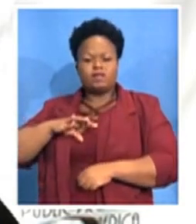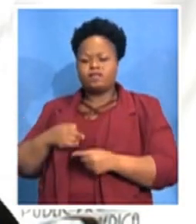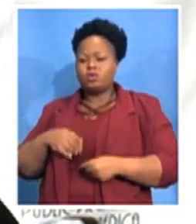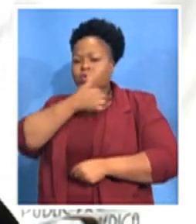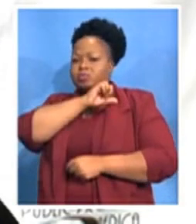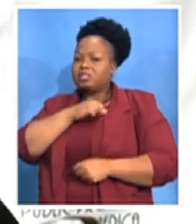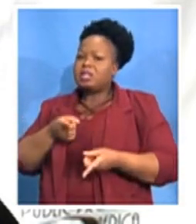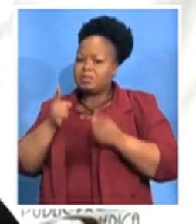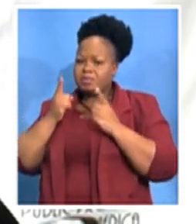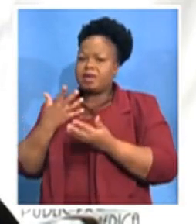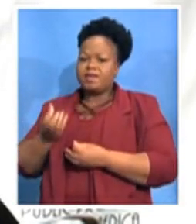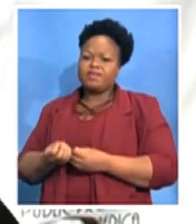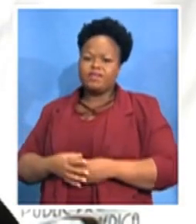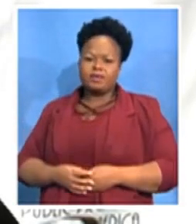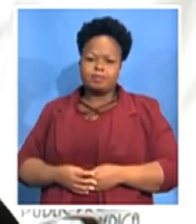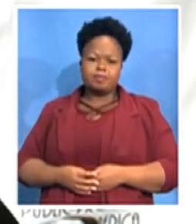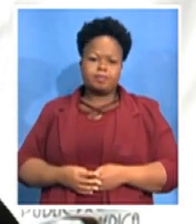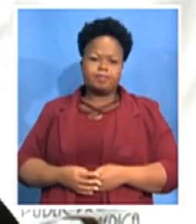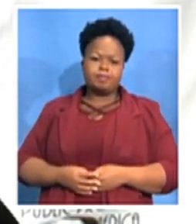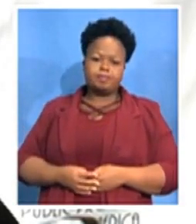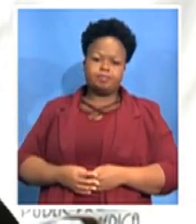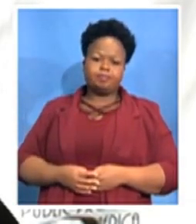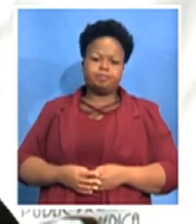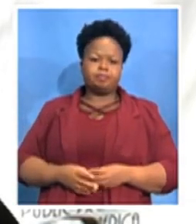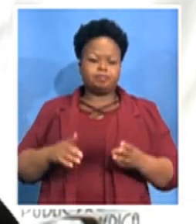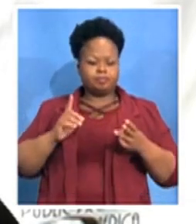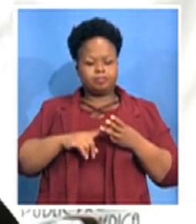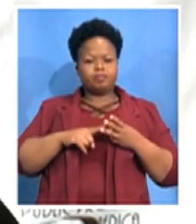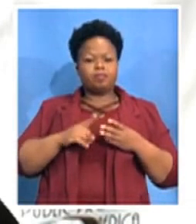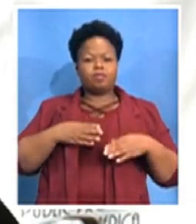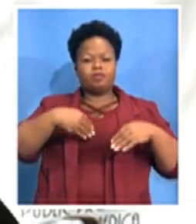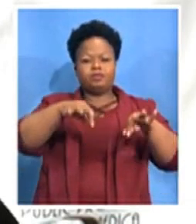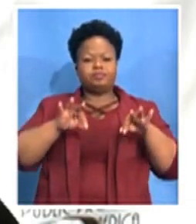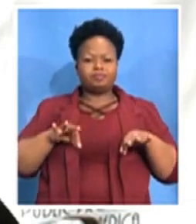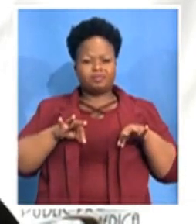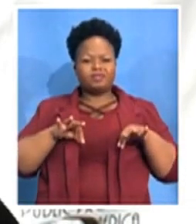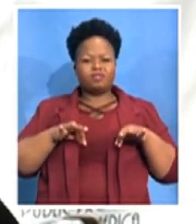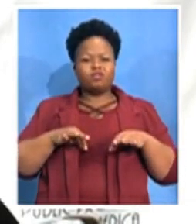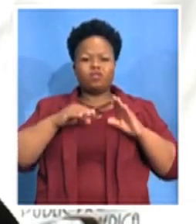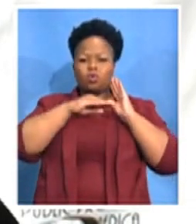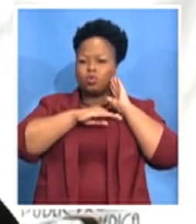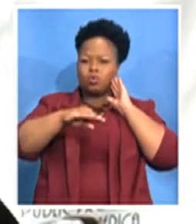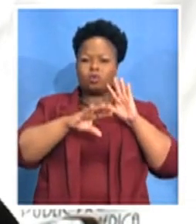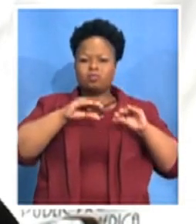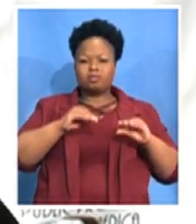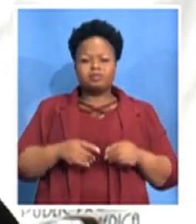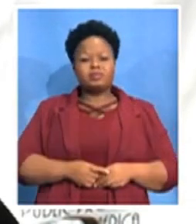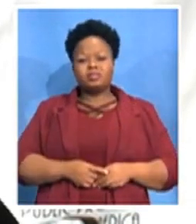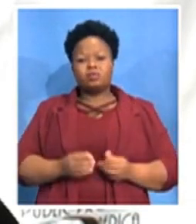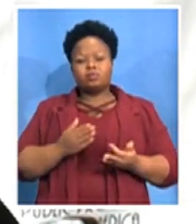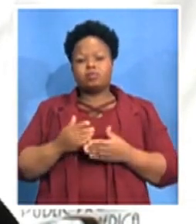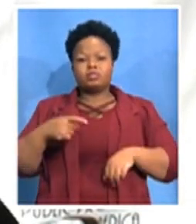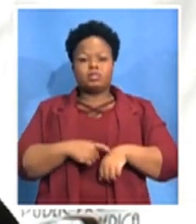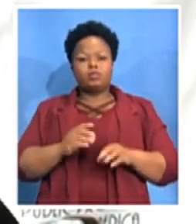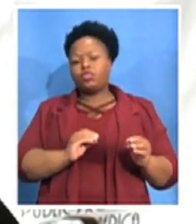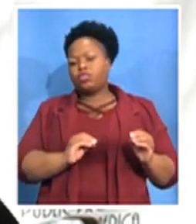In the area of linen and laundry, there are delays regarding the turnaround time in the washing of the linen at